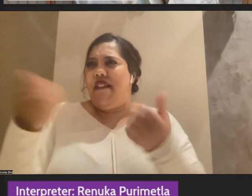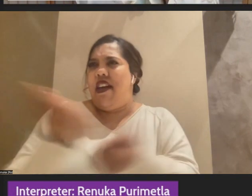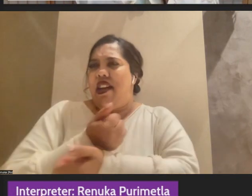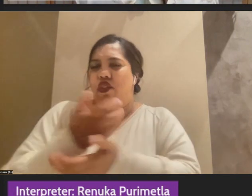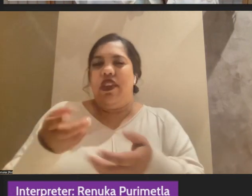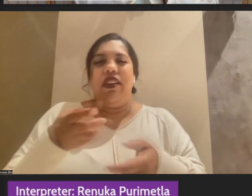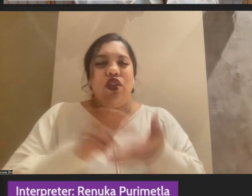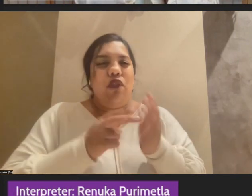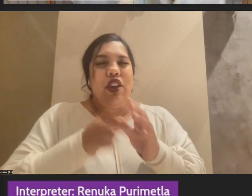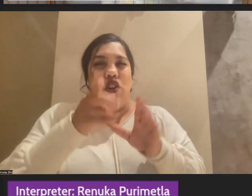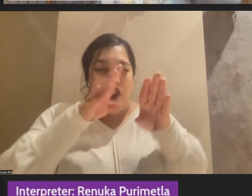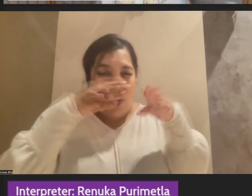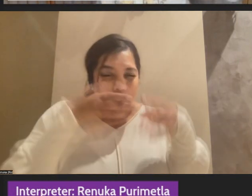thing.